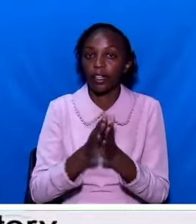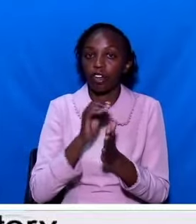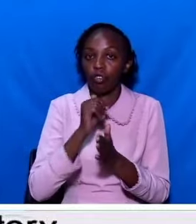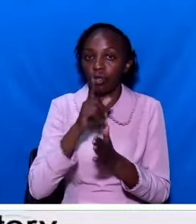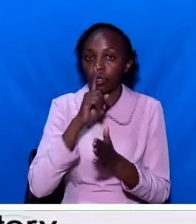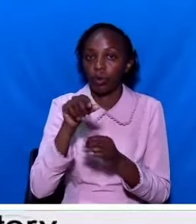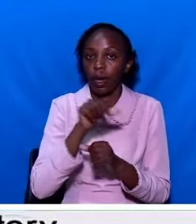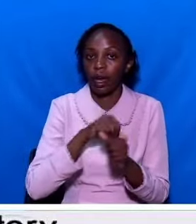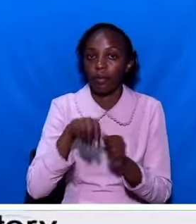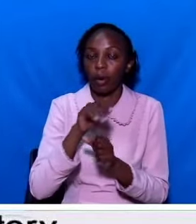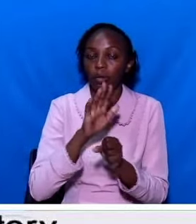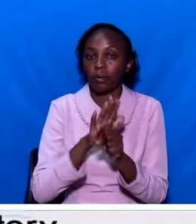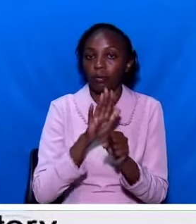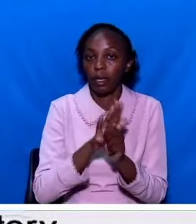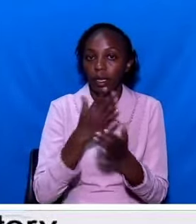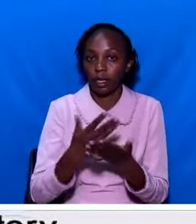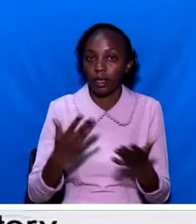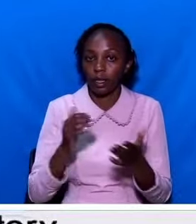many things.